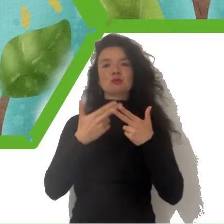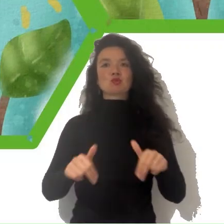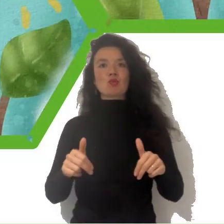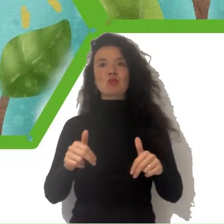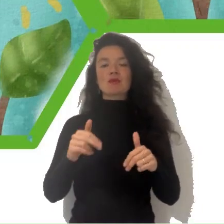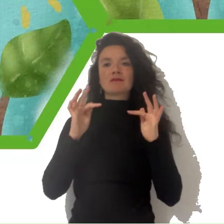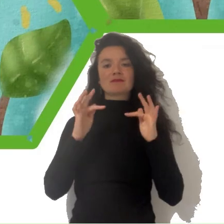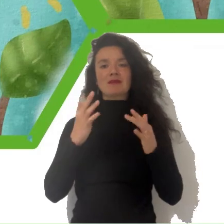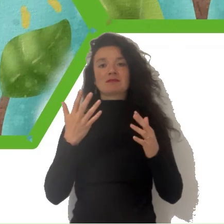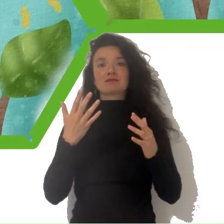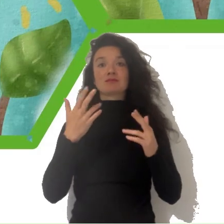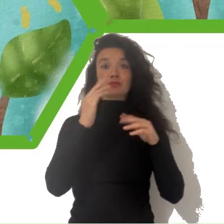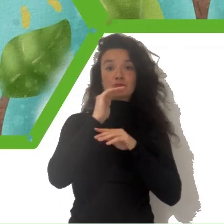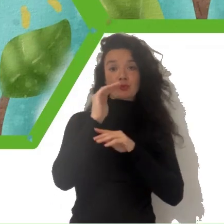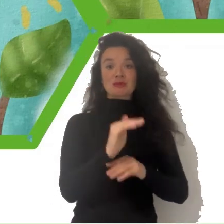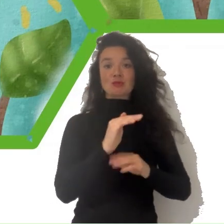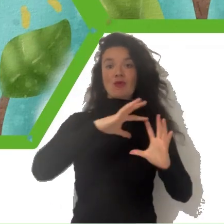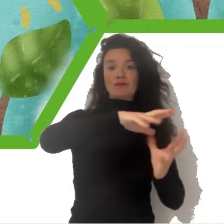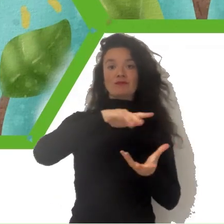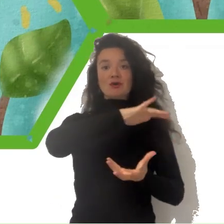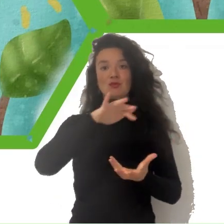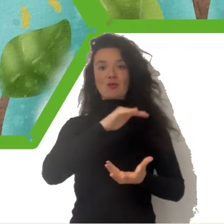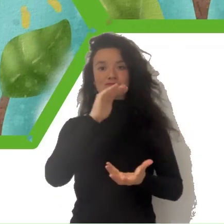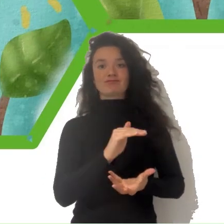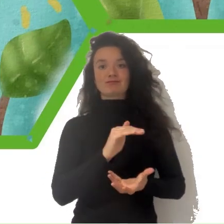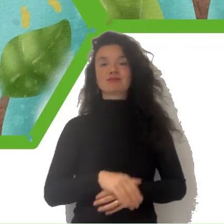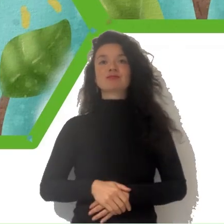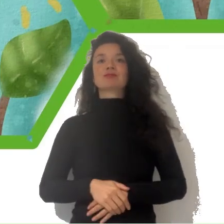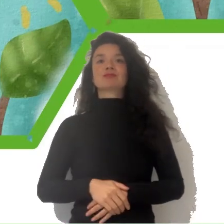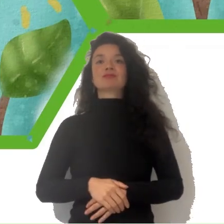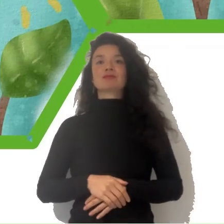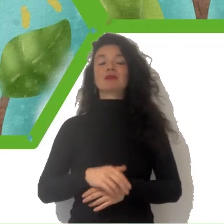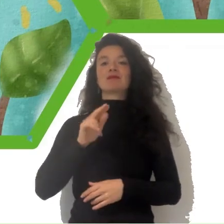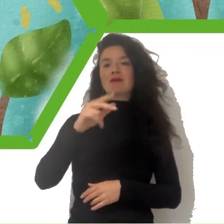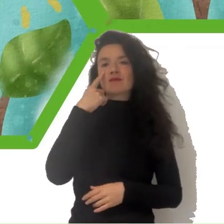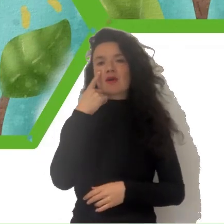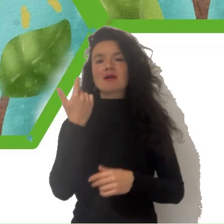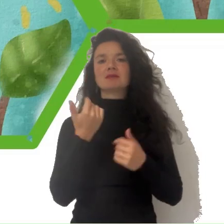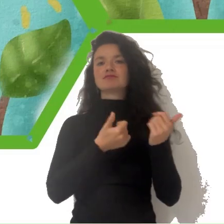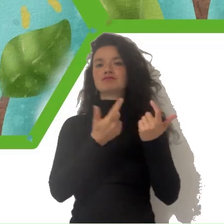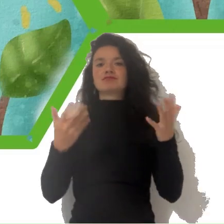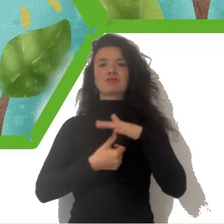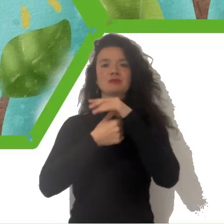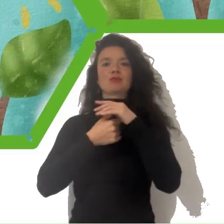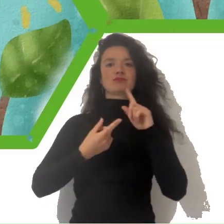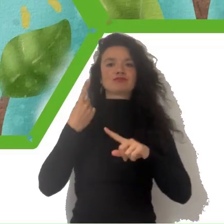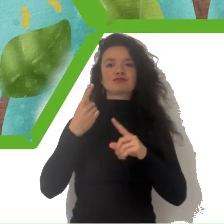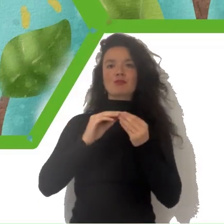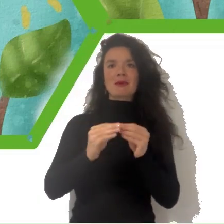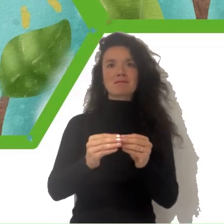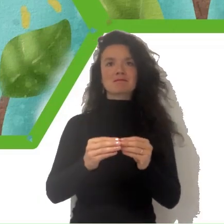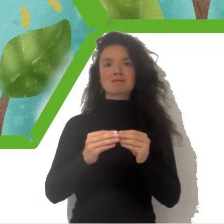main environmental issues. We'll have an introduction to sustainability and we'll see the three pillars of